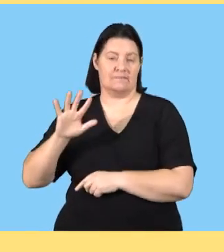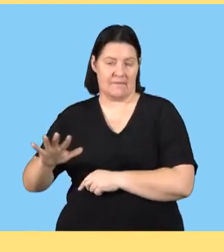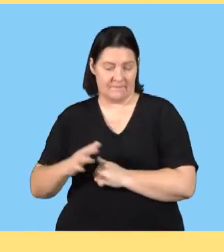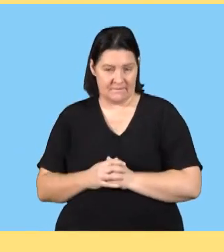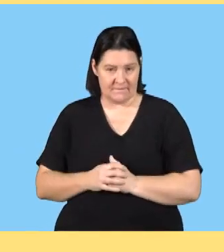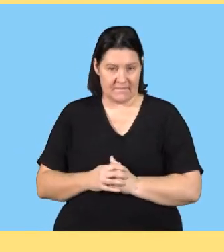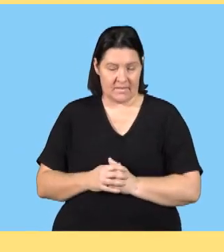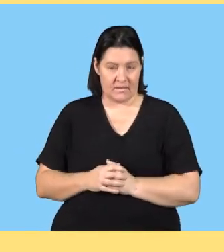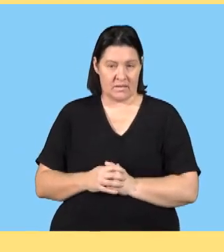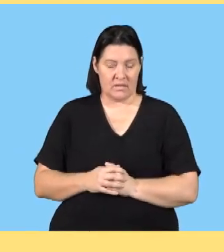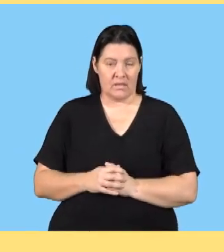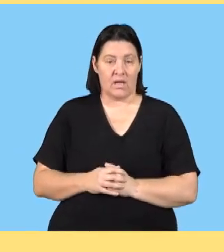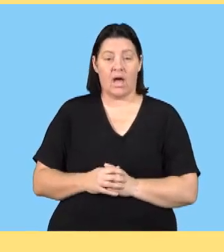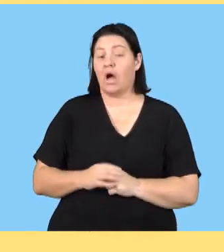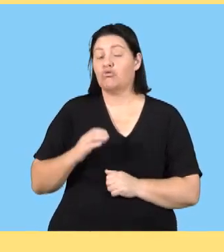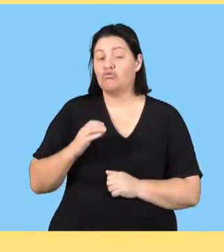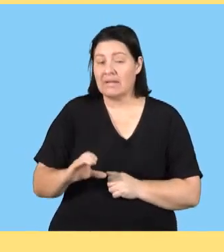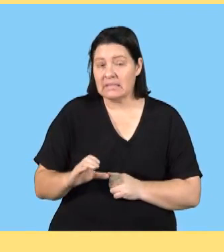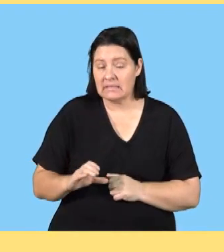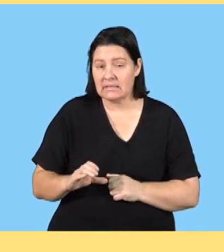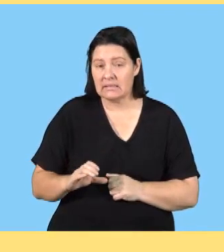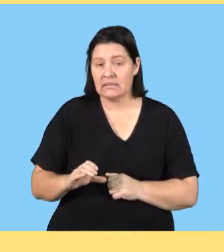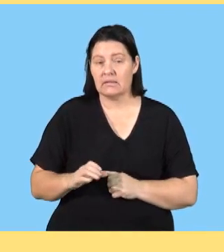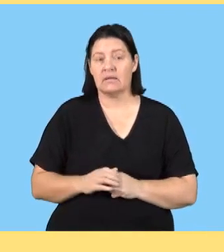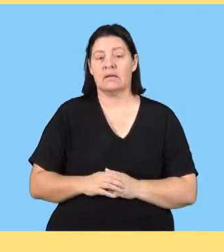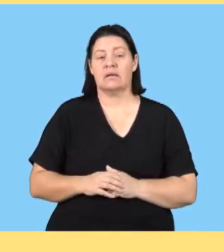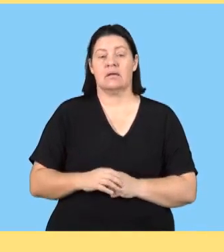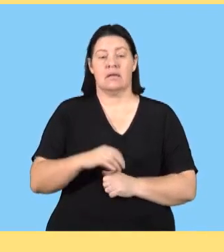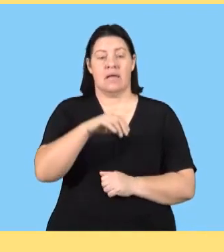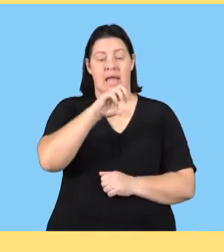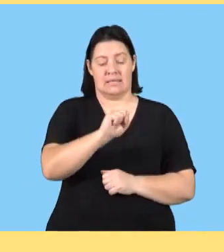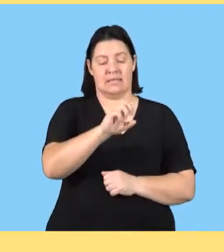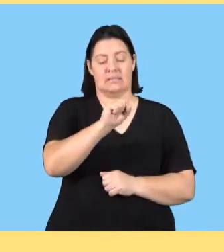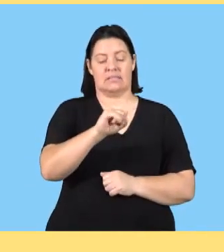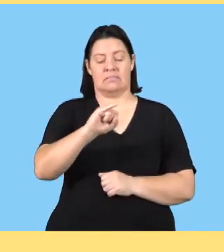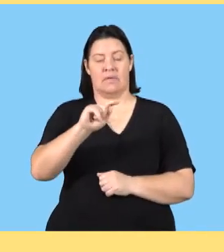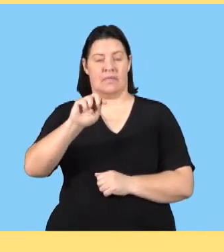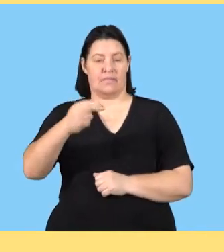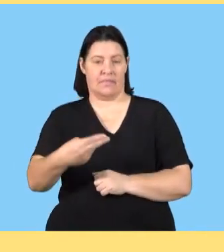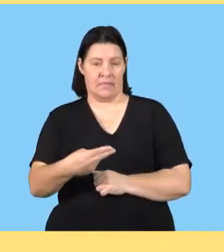25. The account to credit is S. Smith.